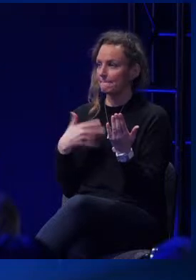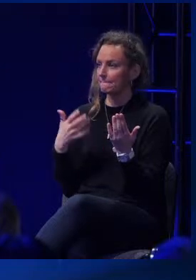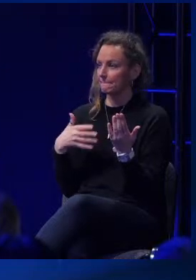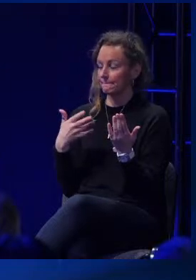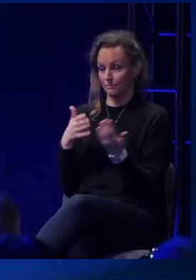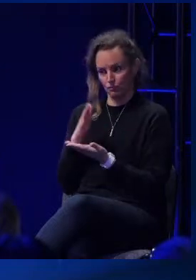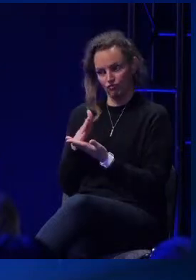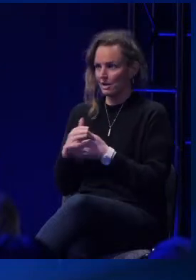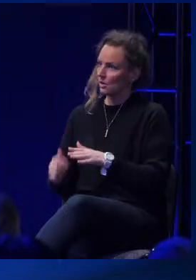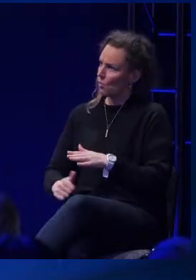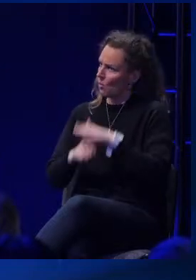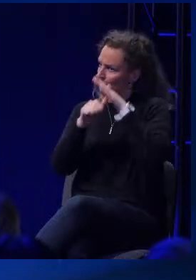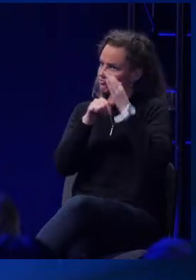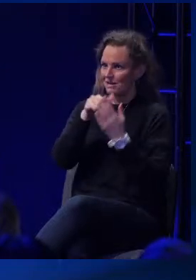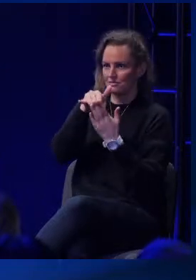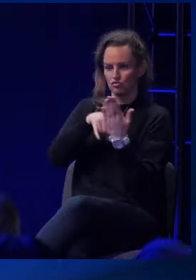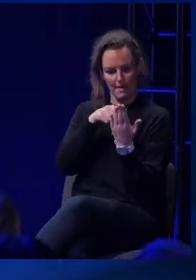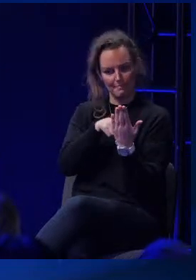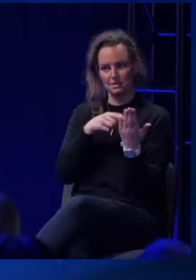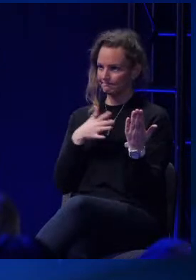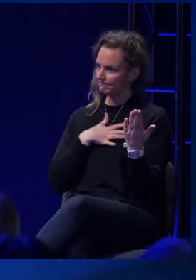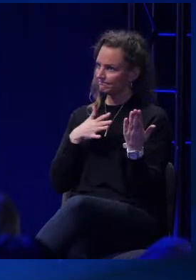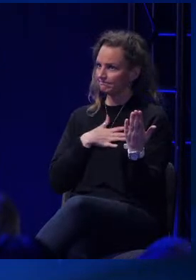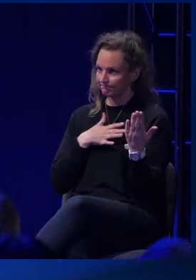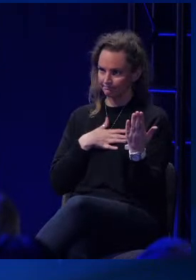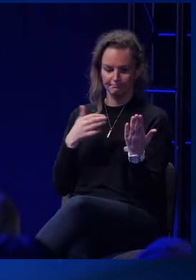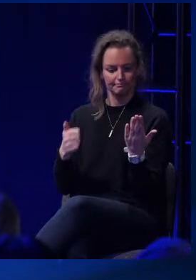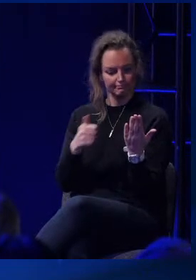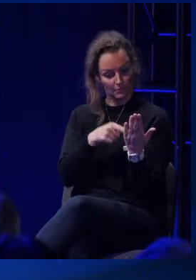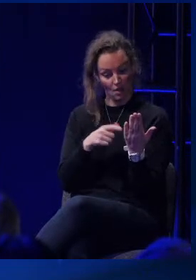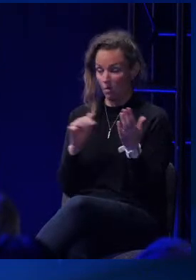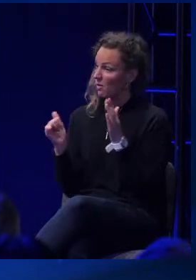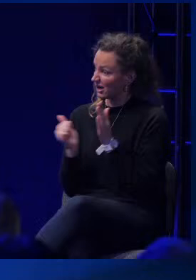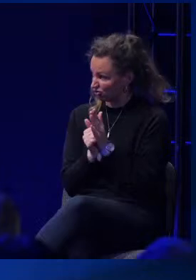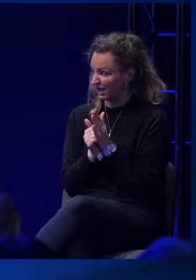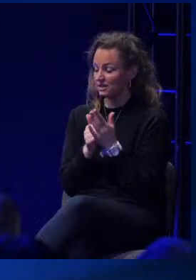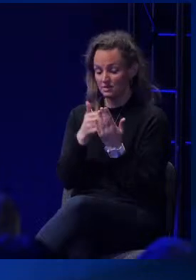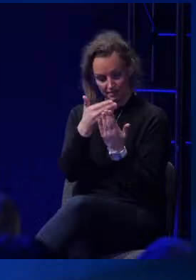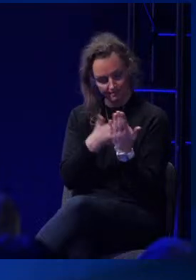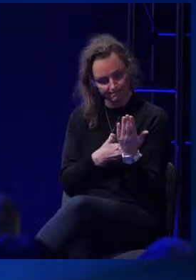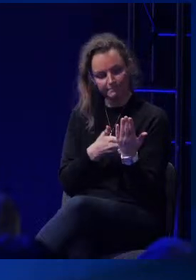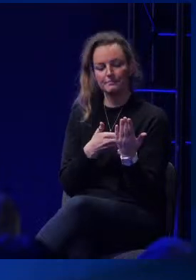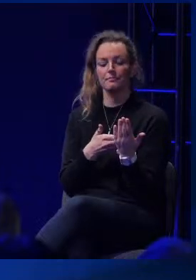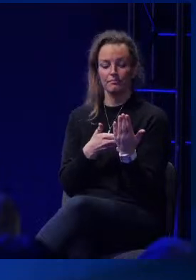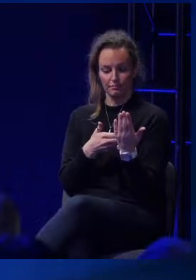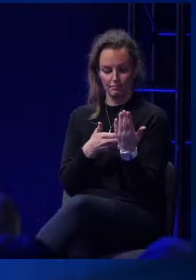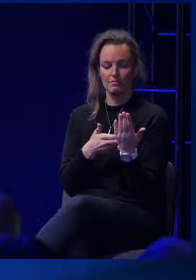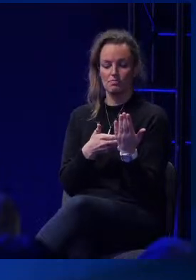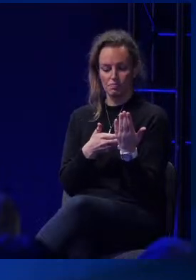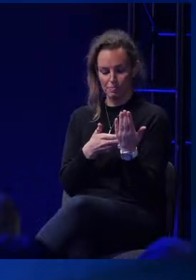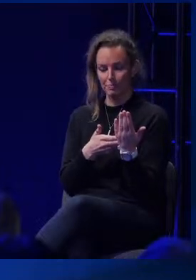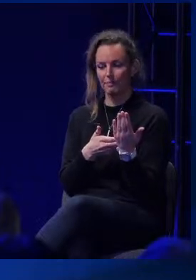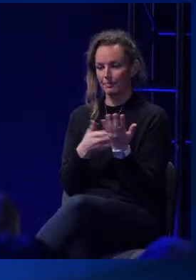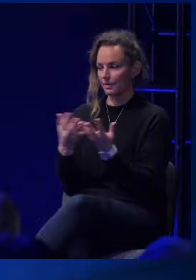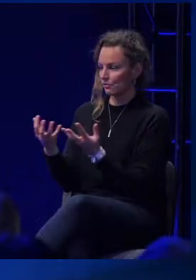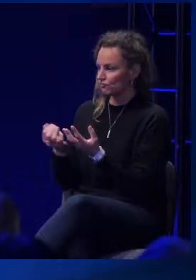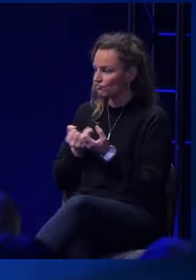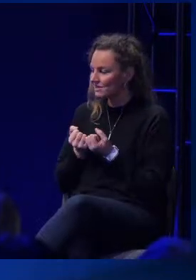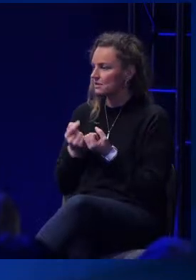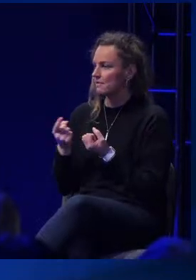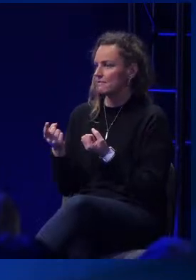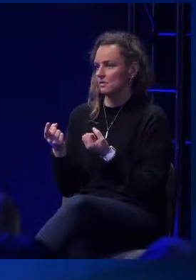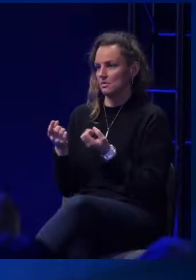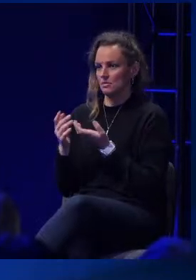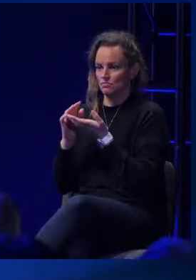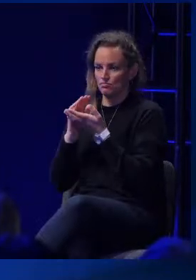really impressed with the script and agreed on that just on the day, and immediately